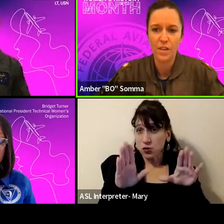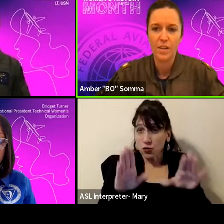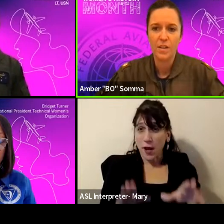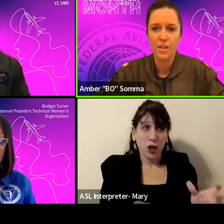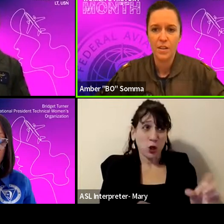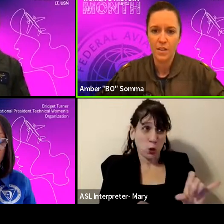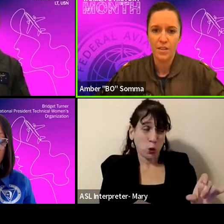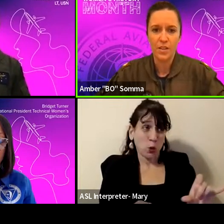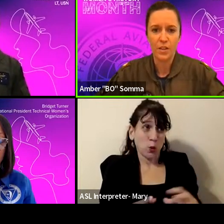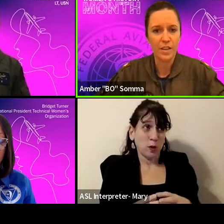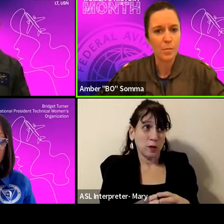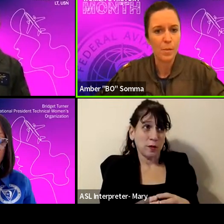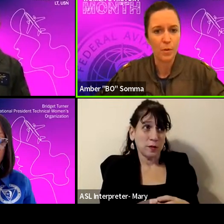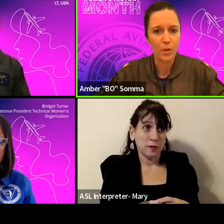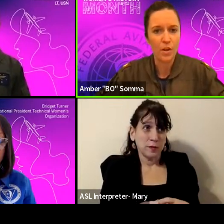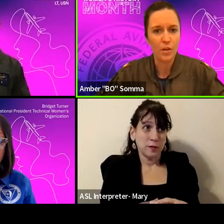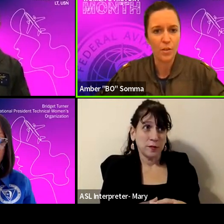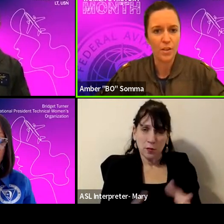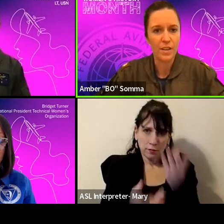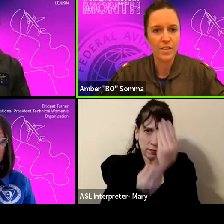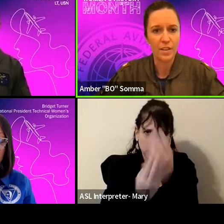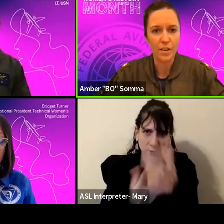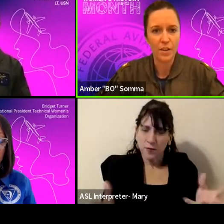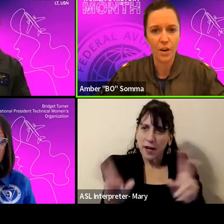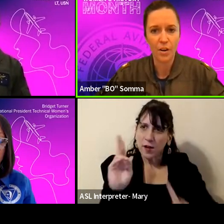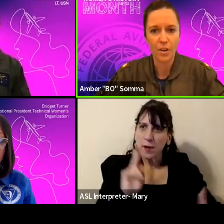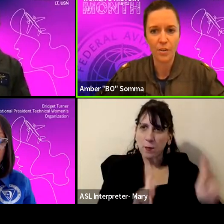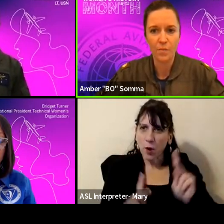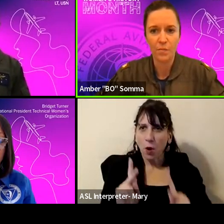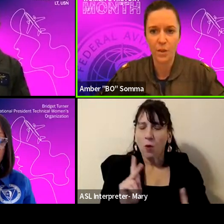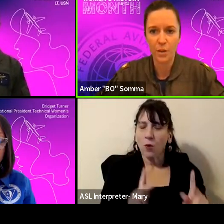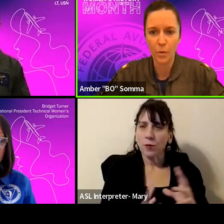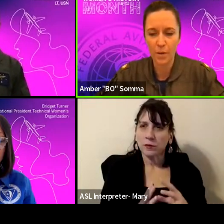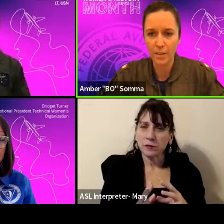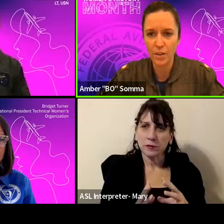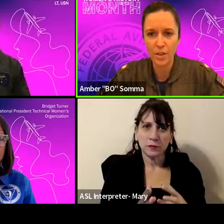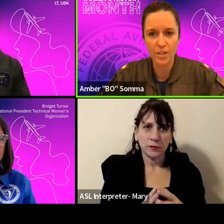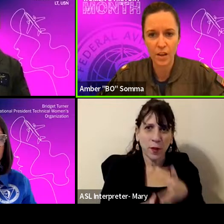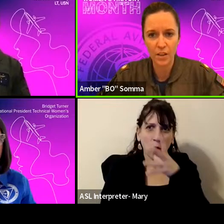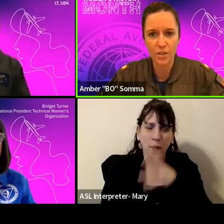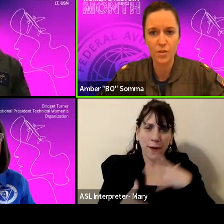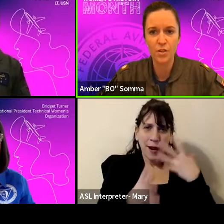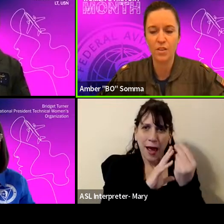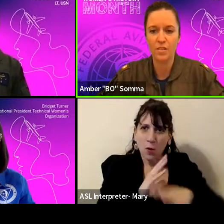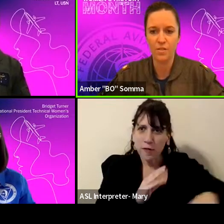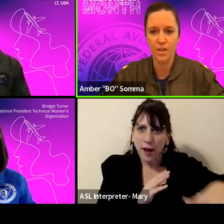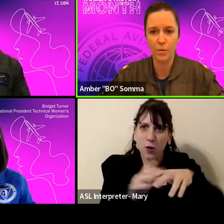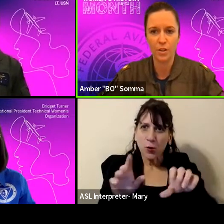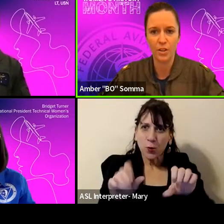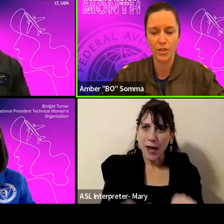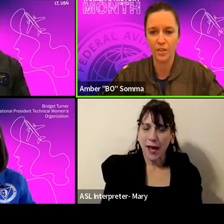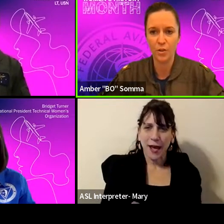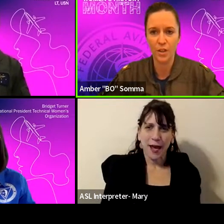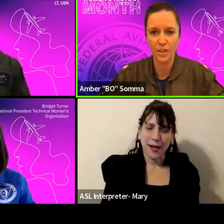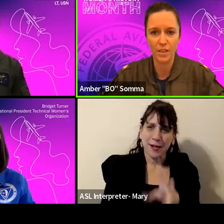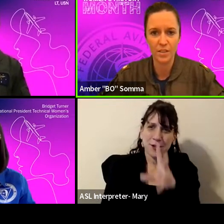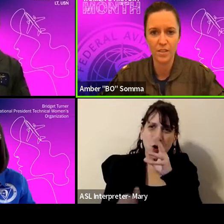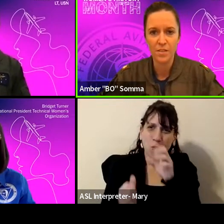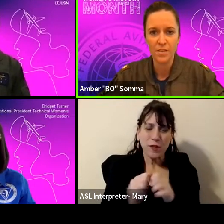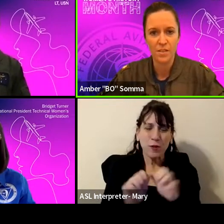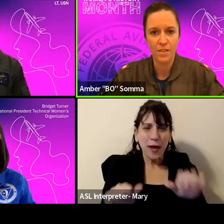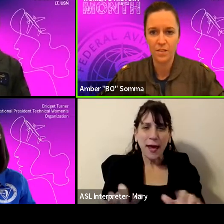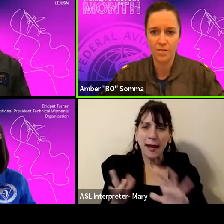just, you know, letting people know that there are women out there you can talk to, you can network, you can